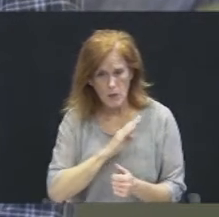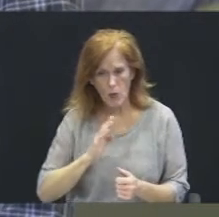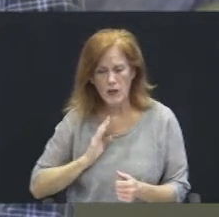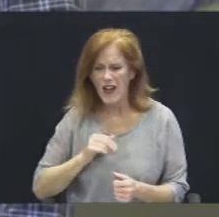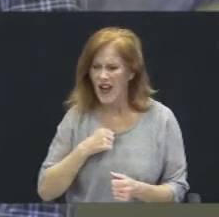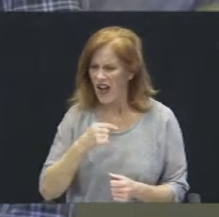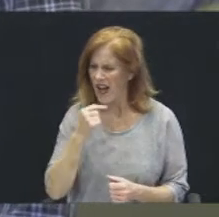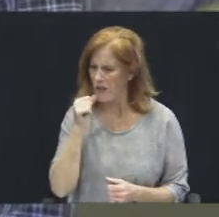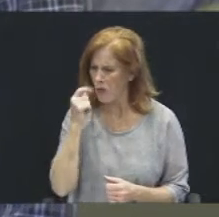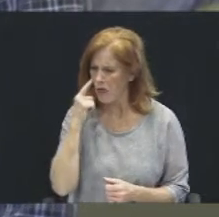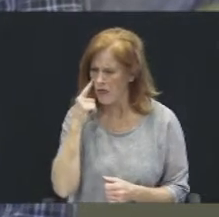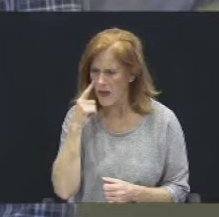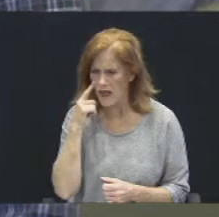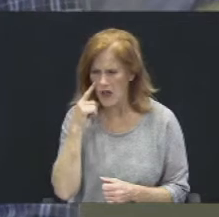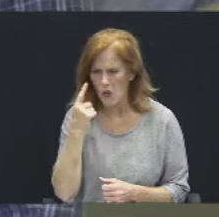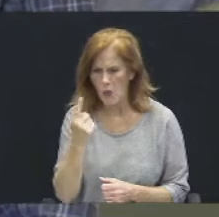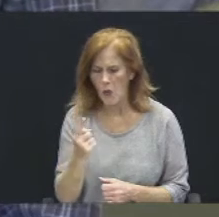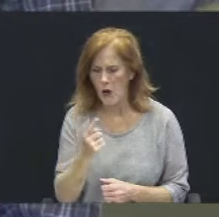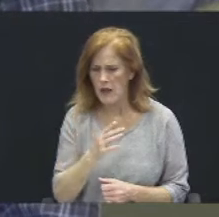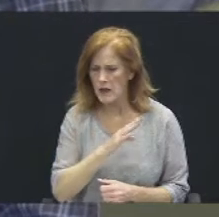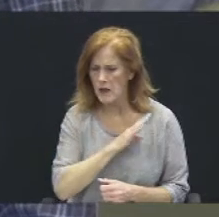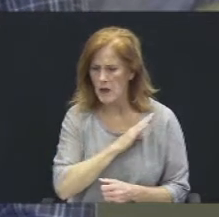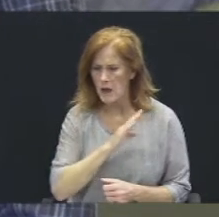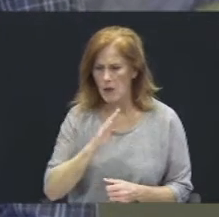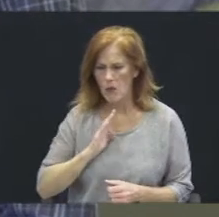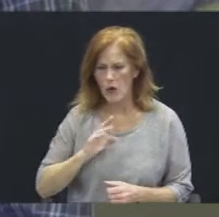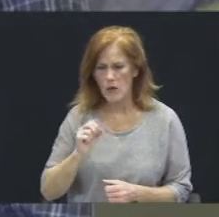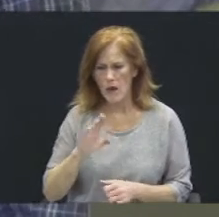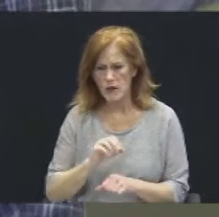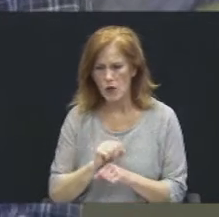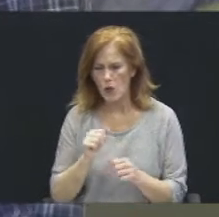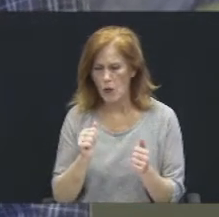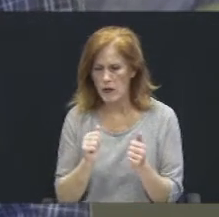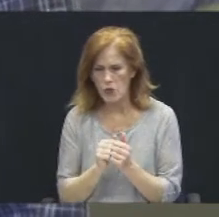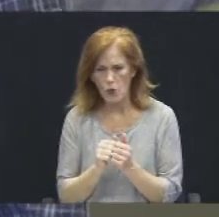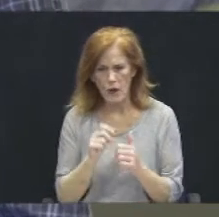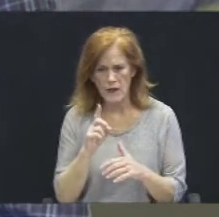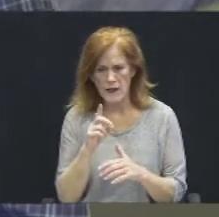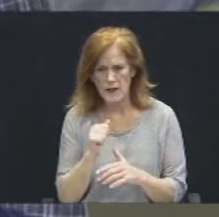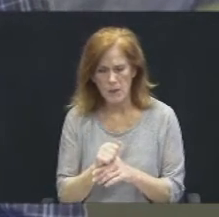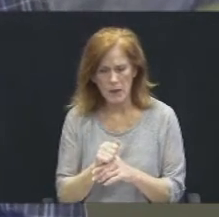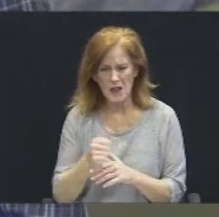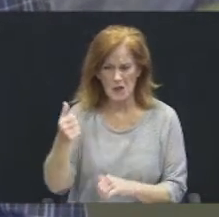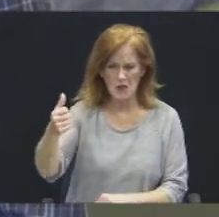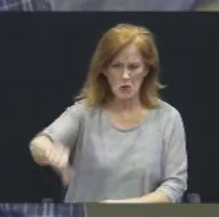board in Nebraska that works with people with disabilities that would turn a parent away,